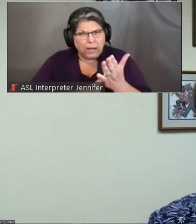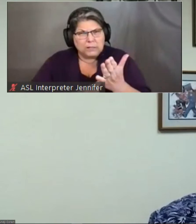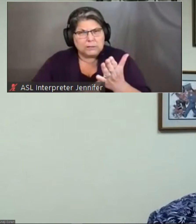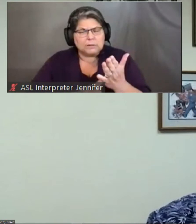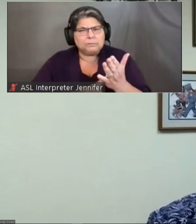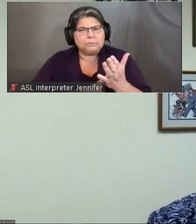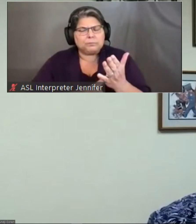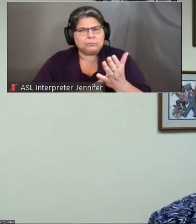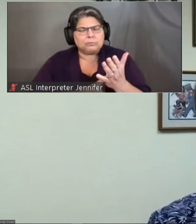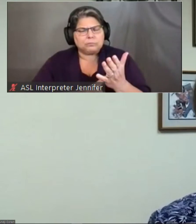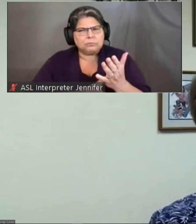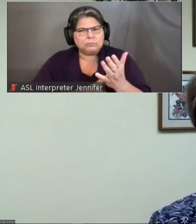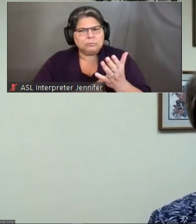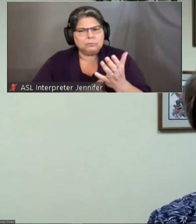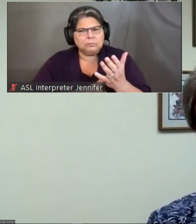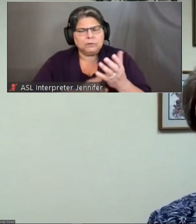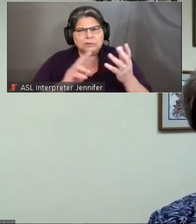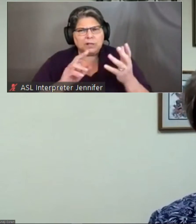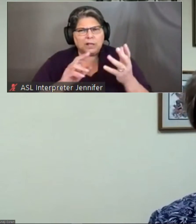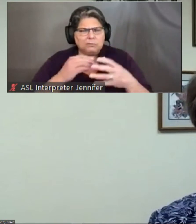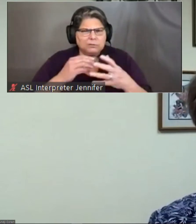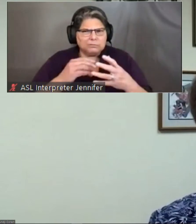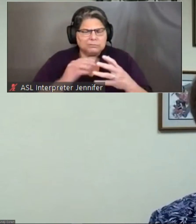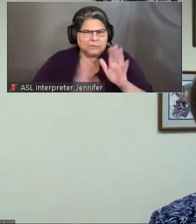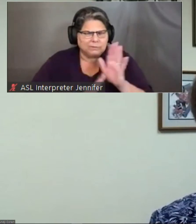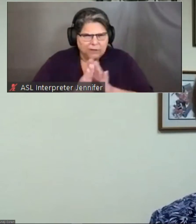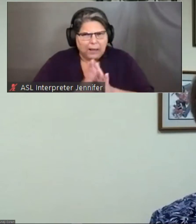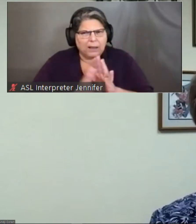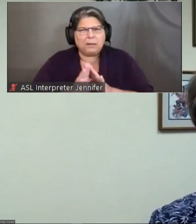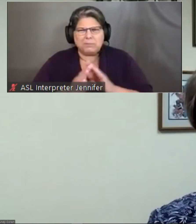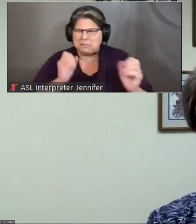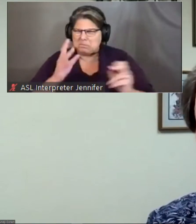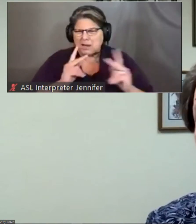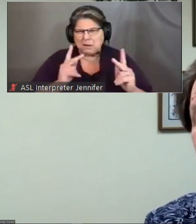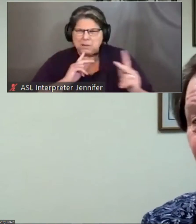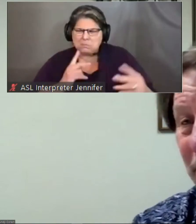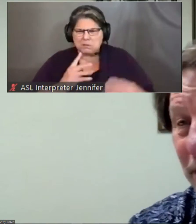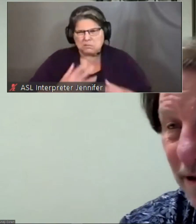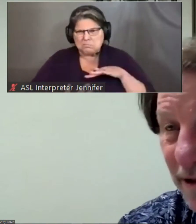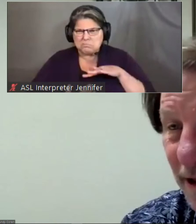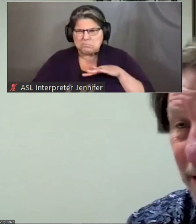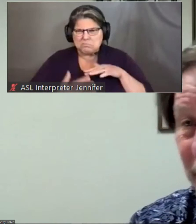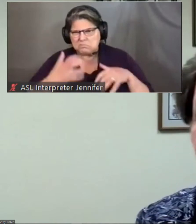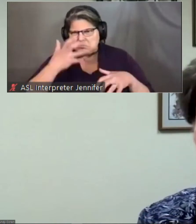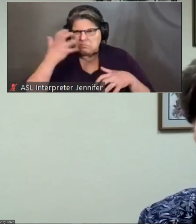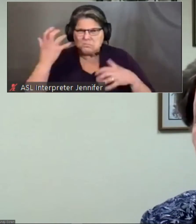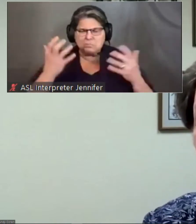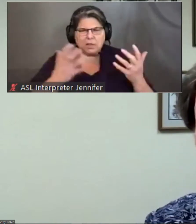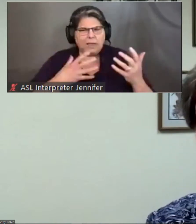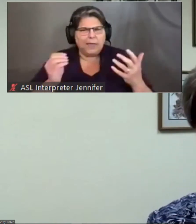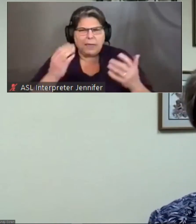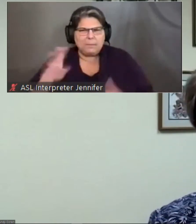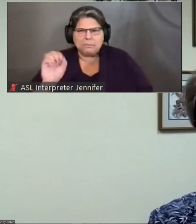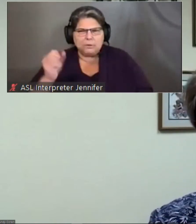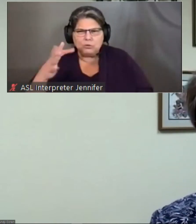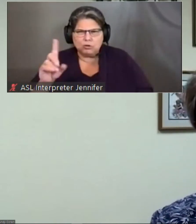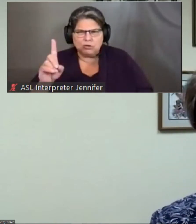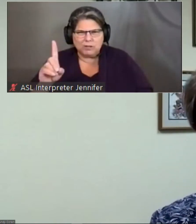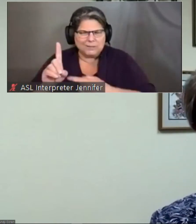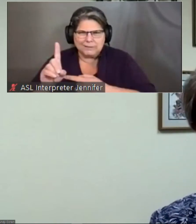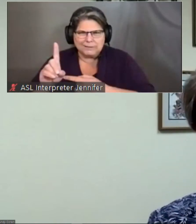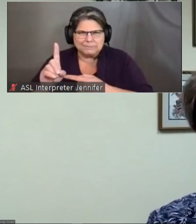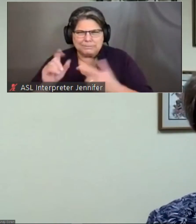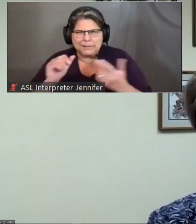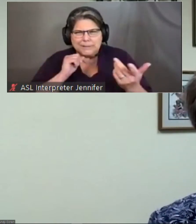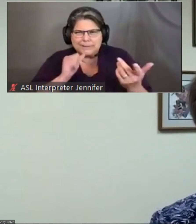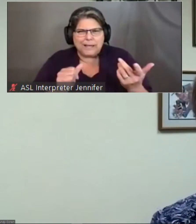were generated and passed out created a lot of animosity. And Blue Shield is not necessarily